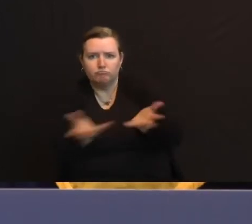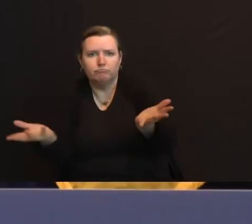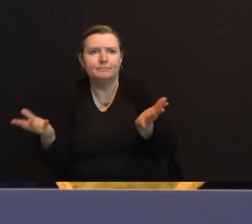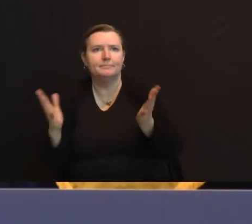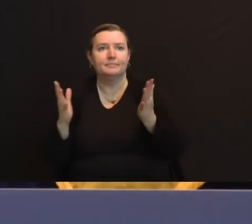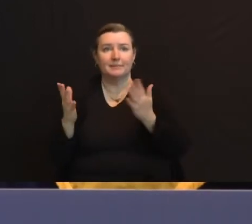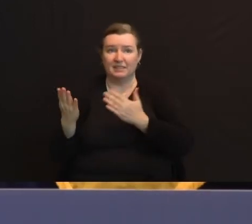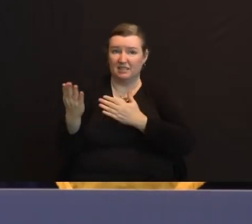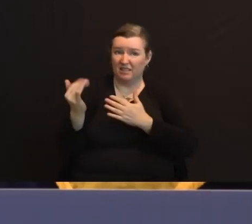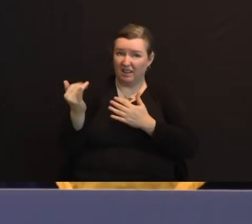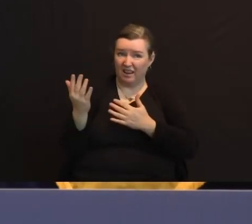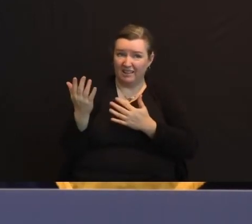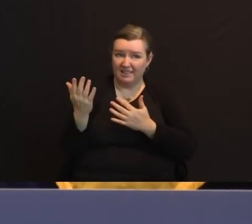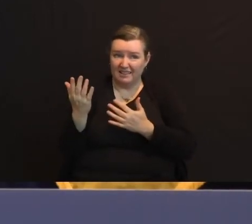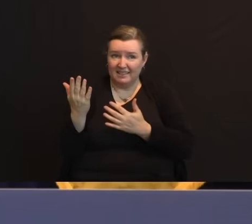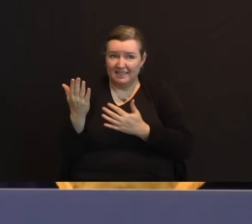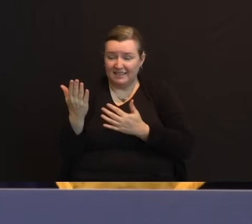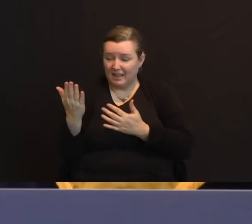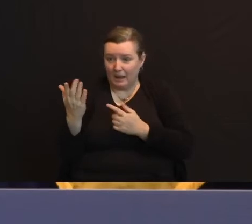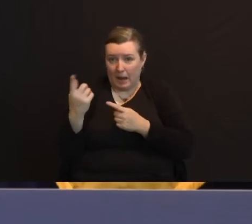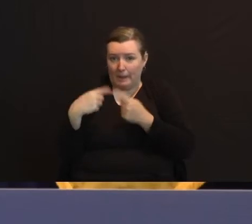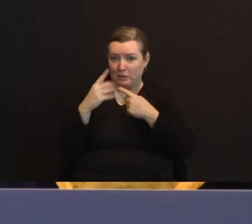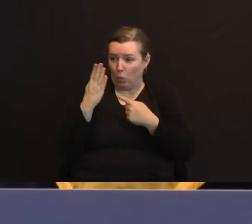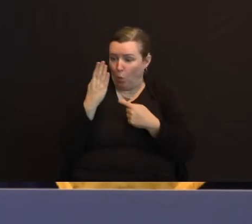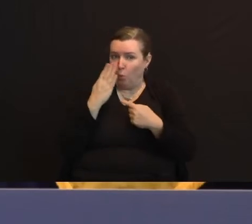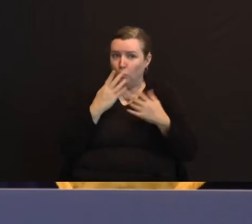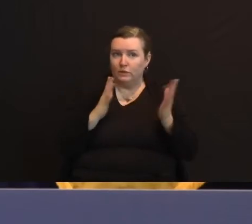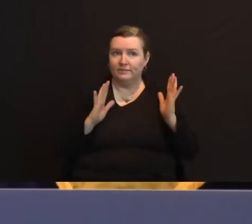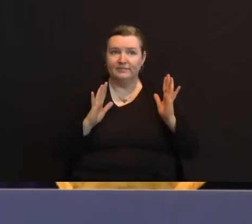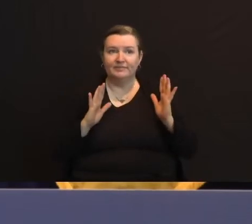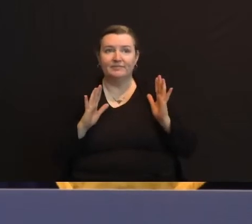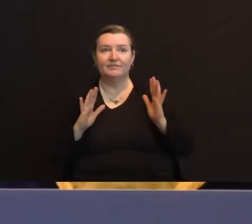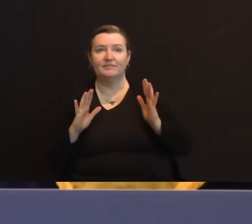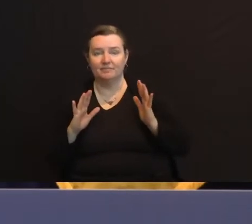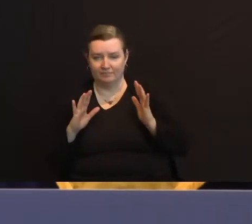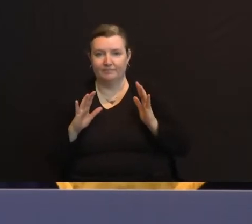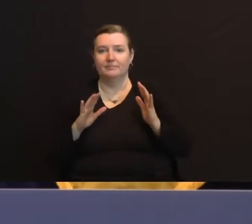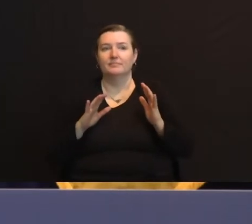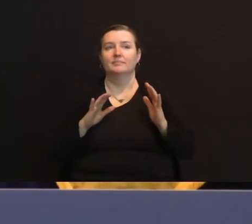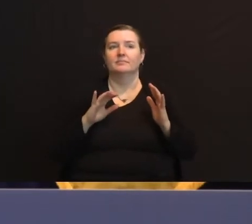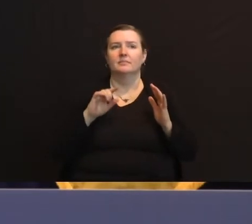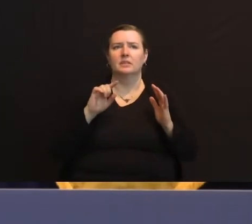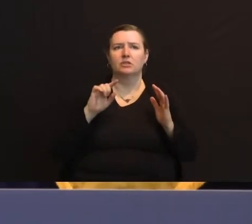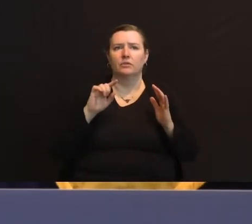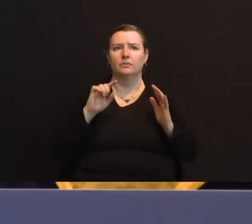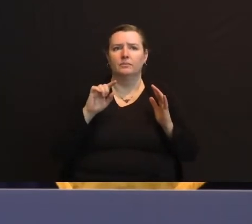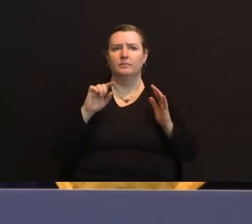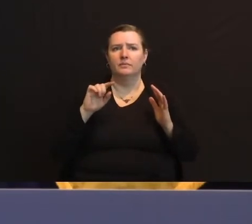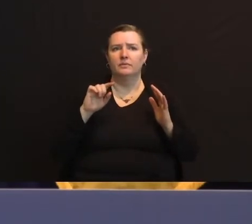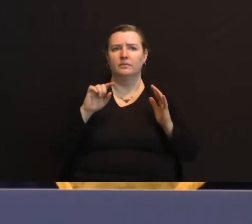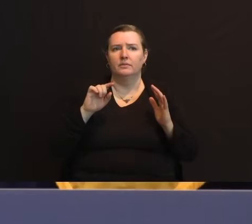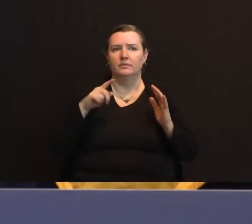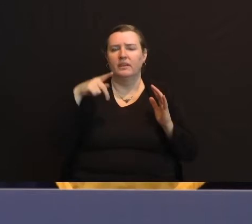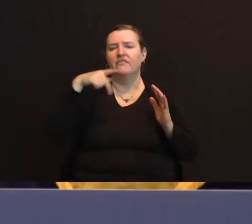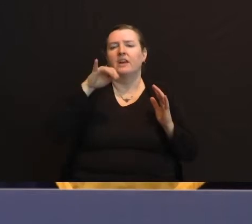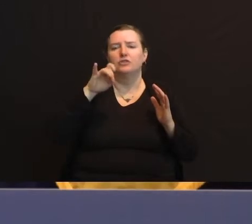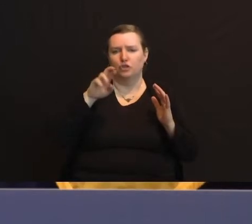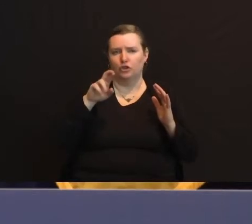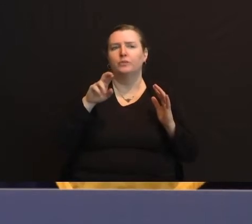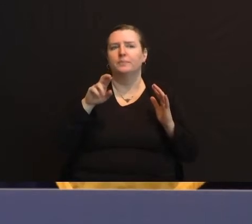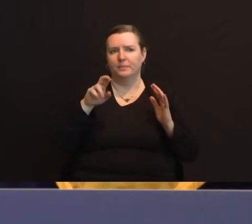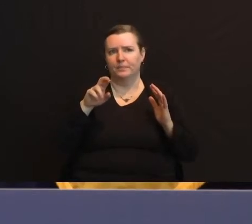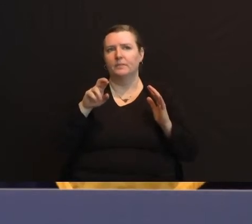Pfizer's batch will come in first, assuming that they get the emergency youth authorization from the FDA and the independent